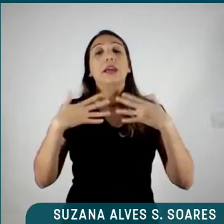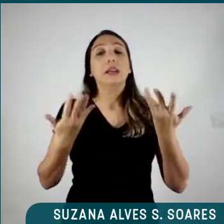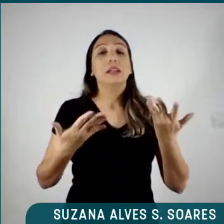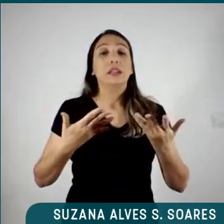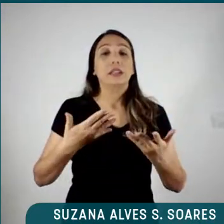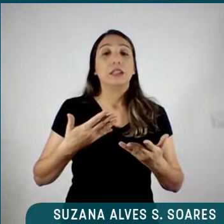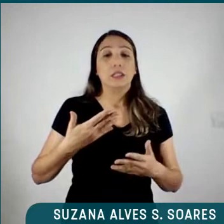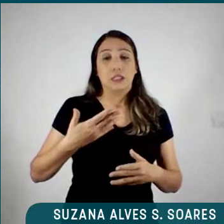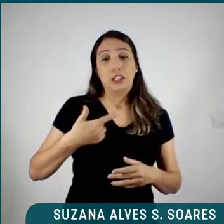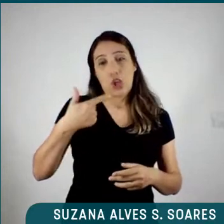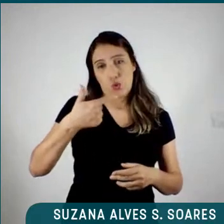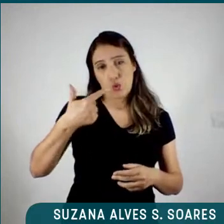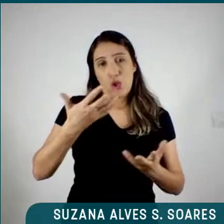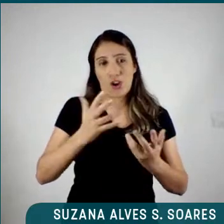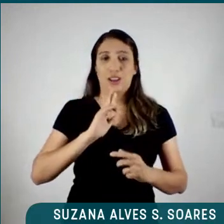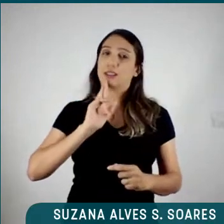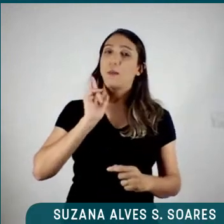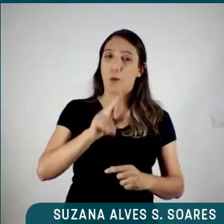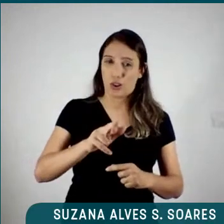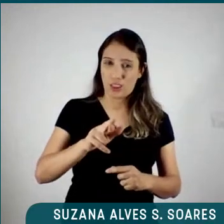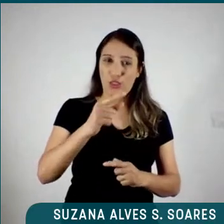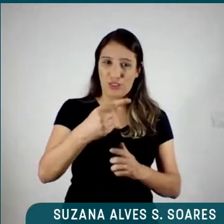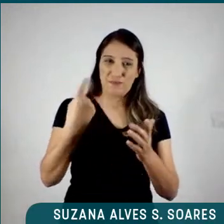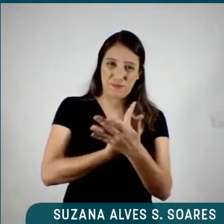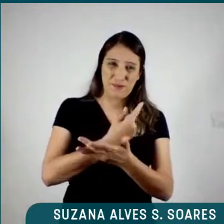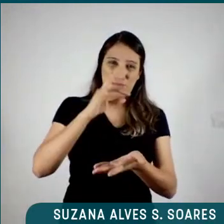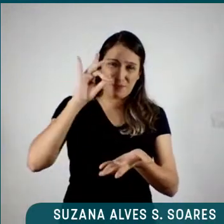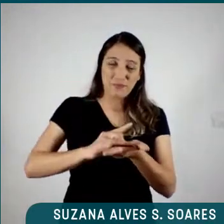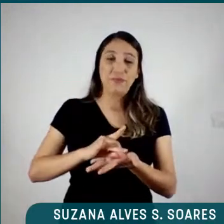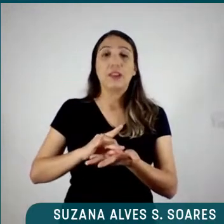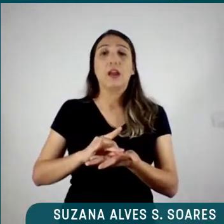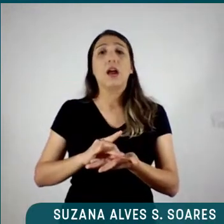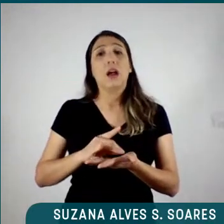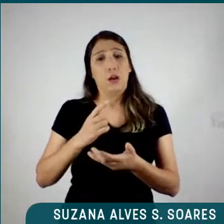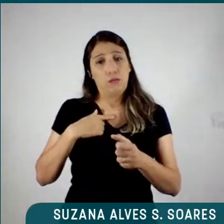in our Chamber of Deputies. So